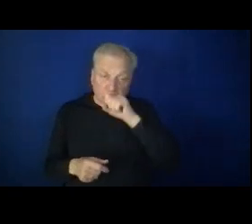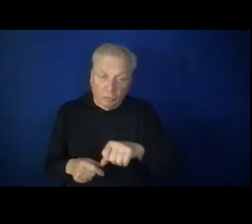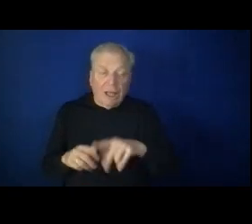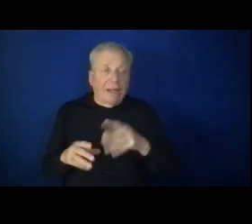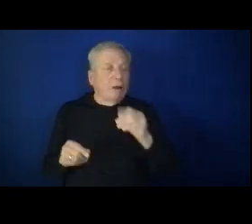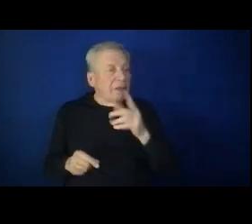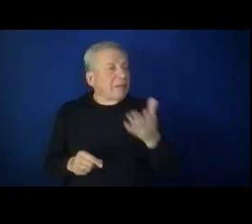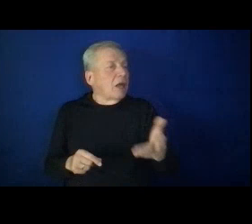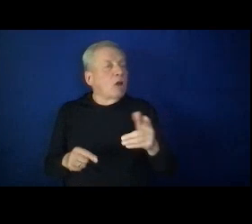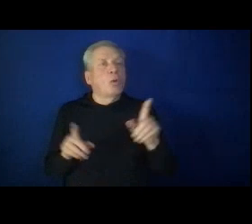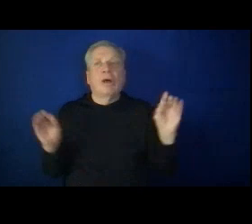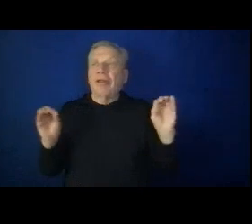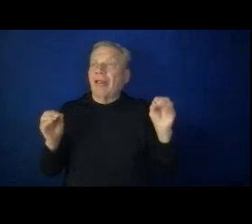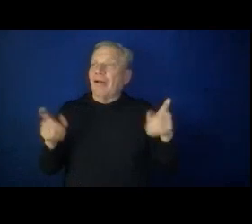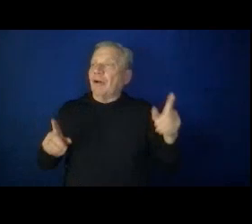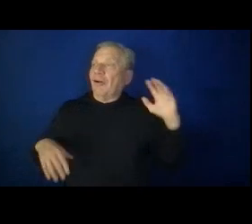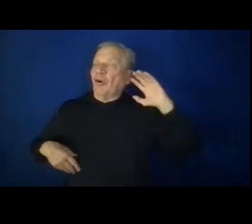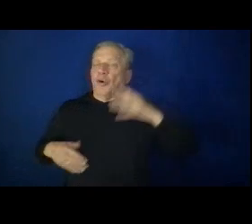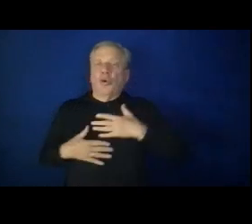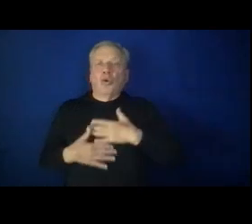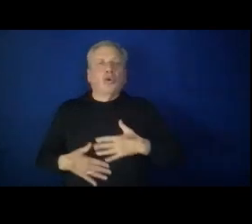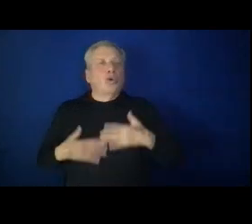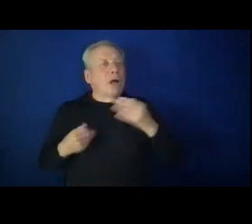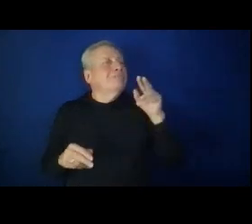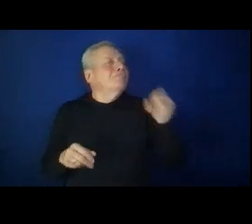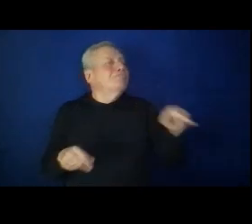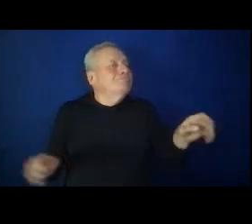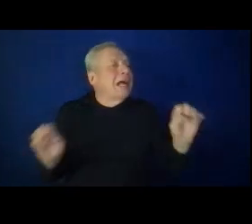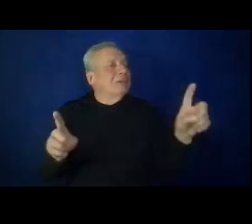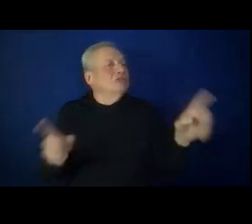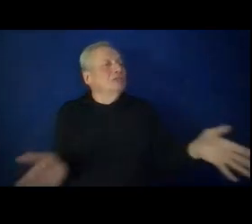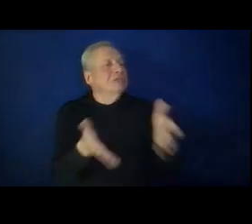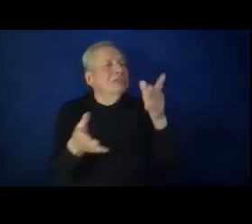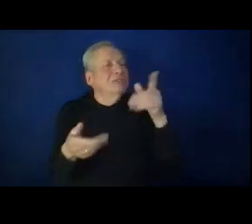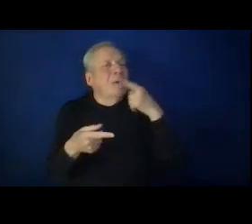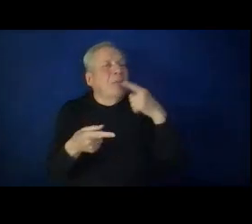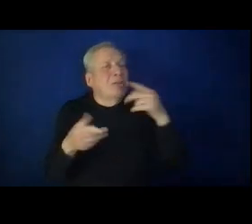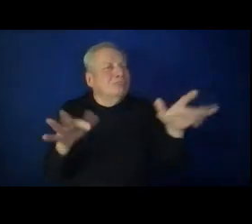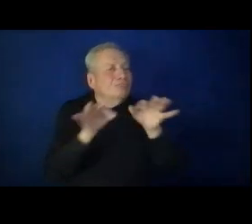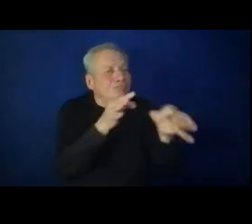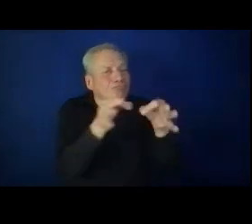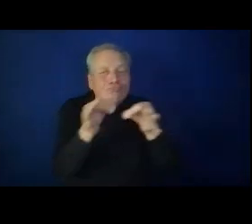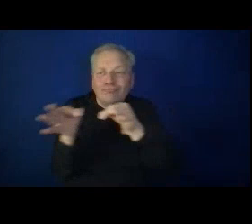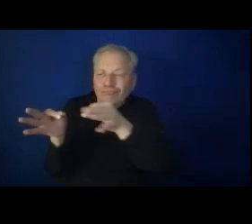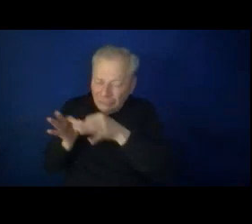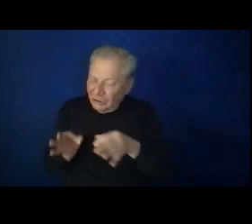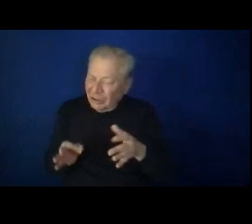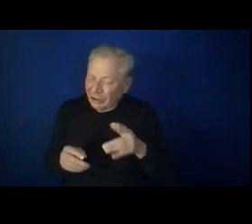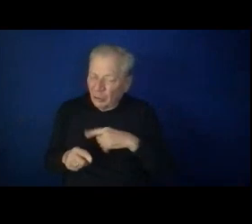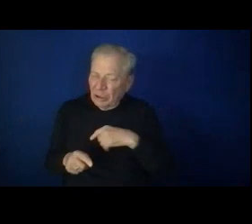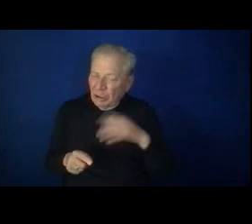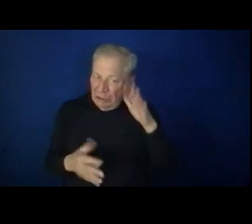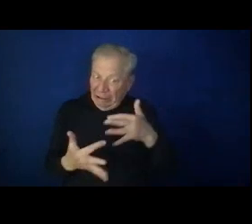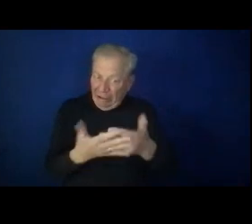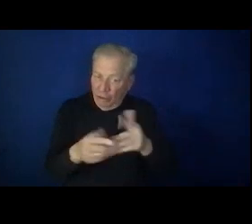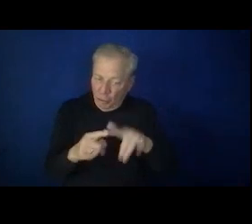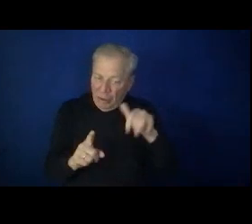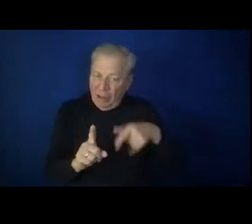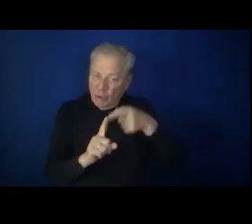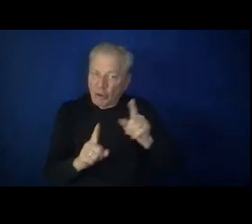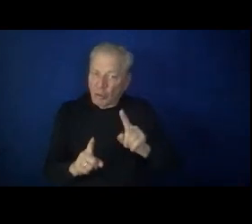nothing's happening and be able to educate the visitors on this incredible place. Our ability to get to that point is rare